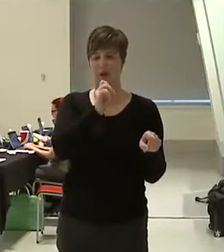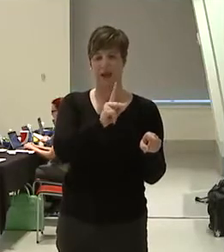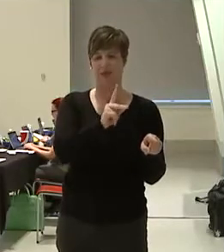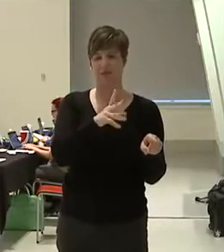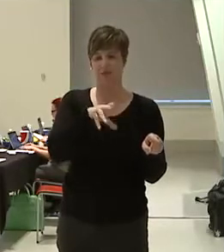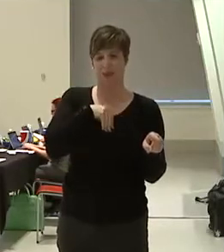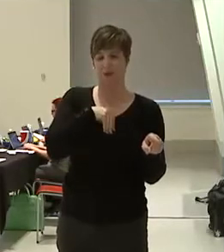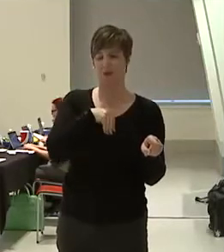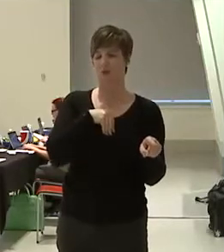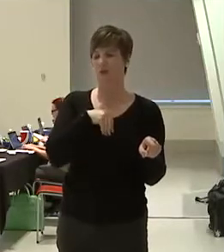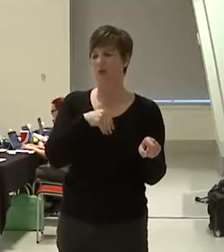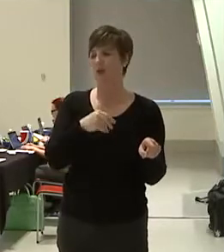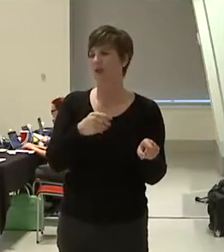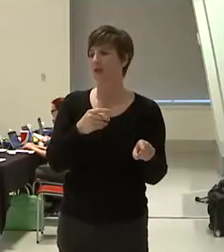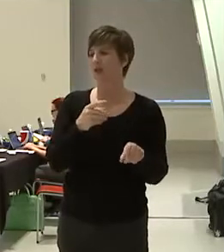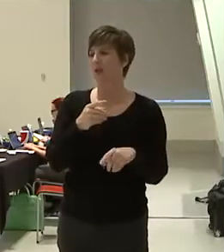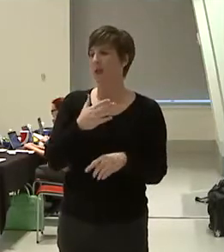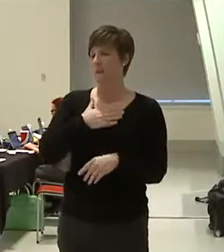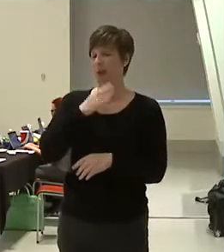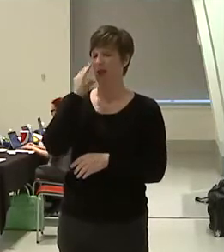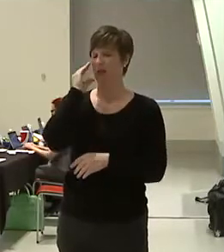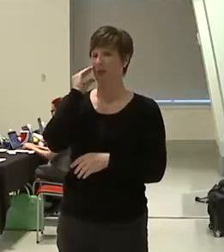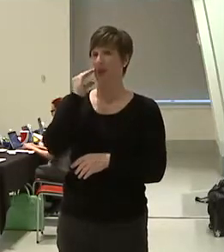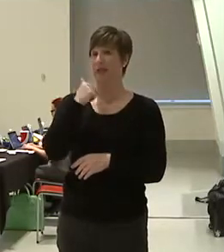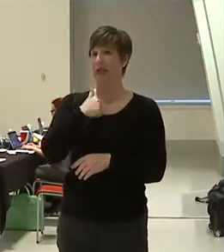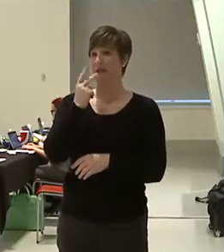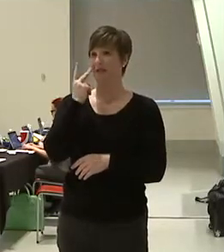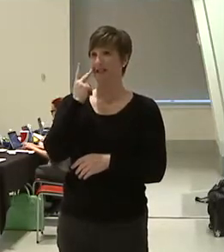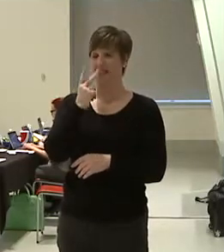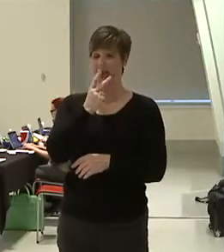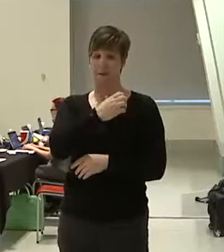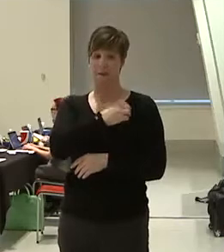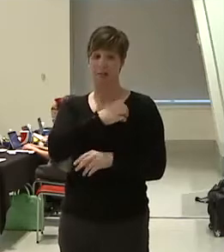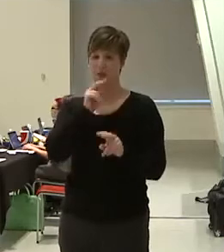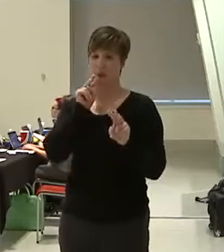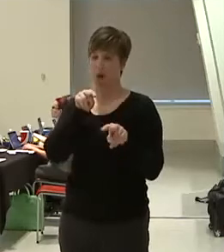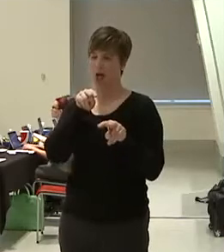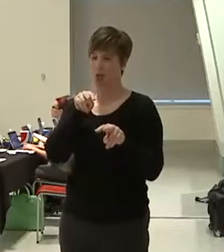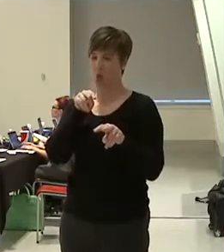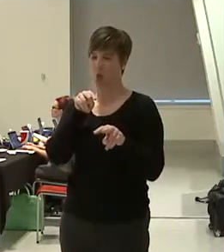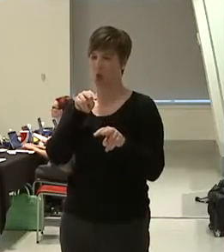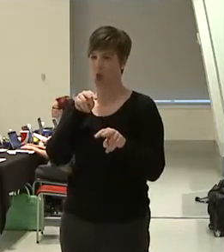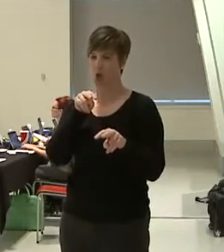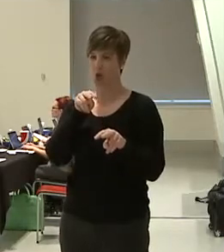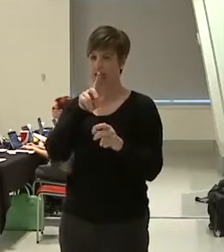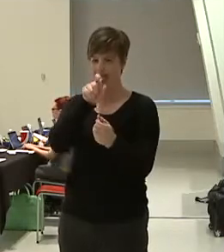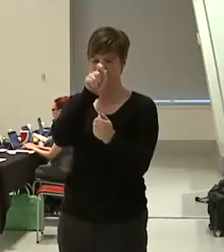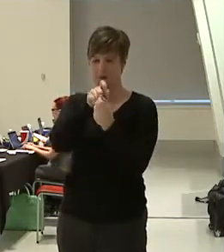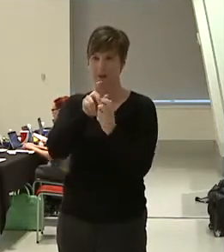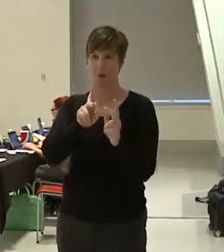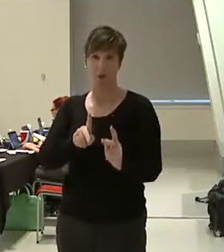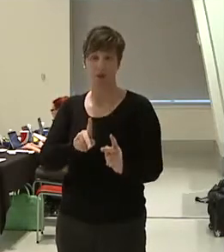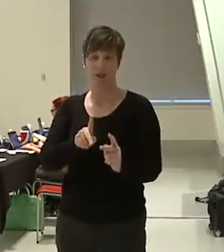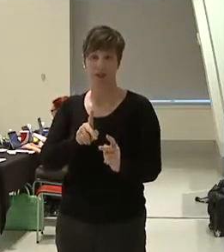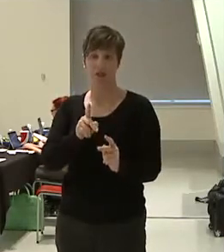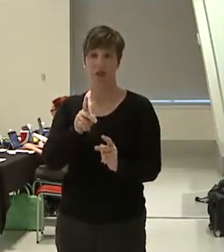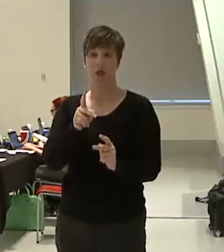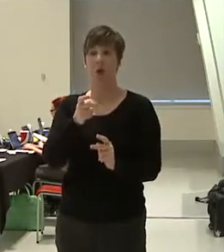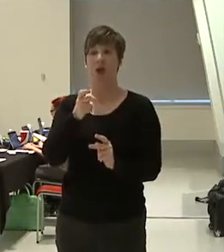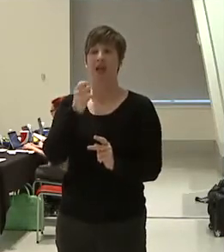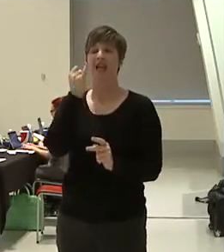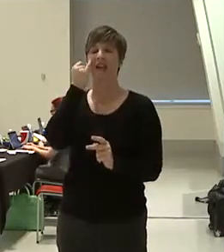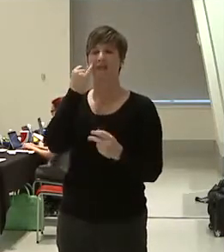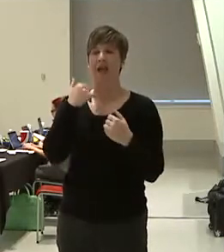Whatever. I think my only experience that I've ever seen police monitor a specific individual or individuals